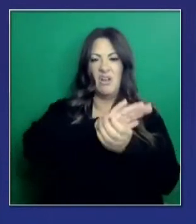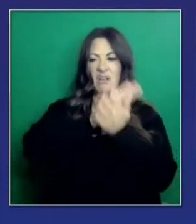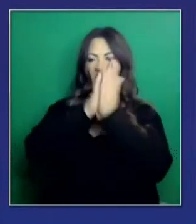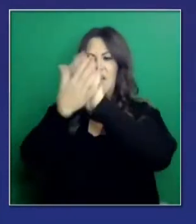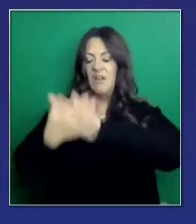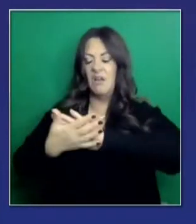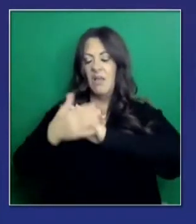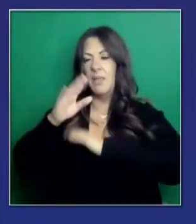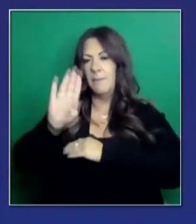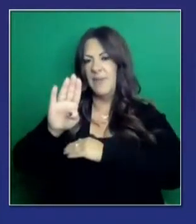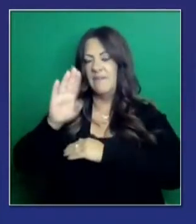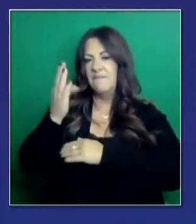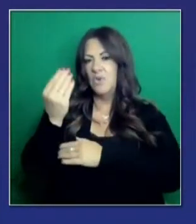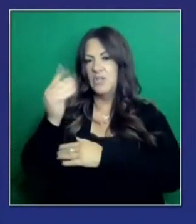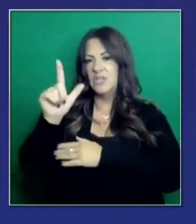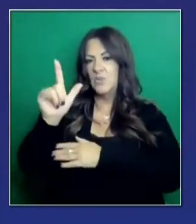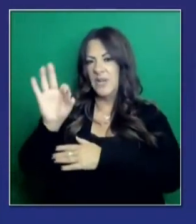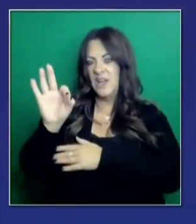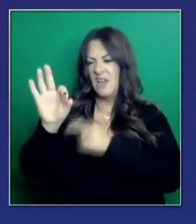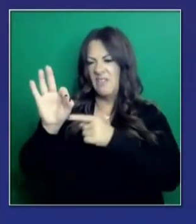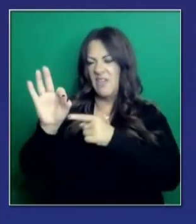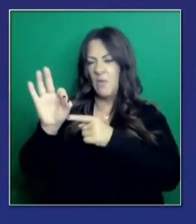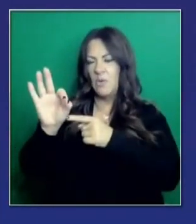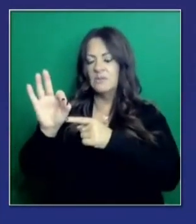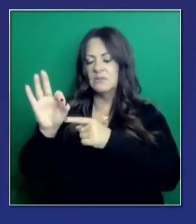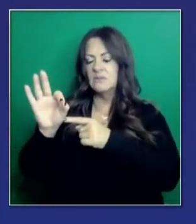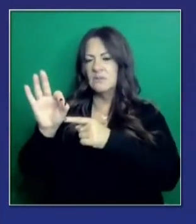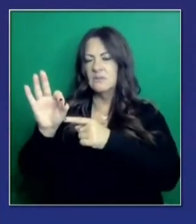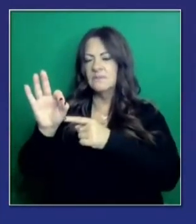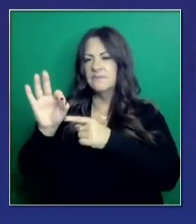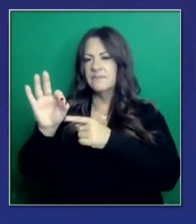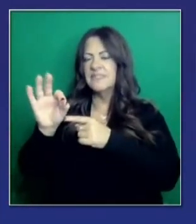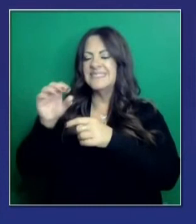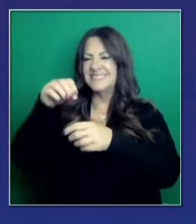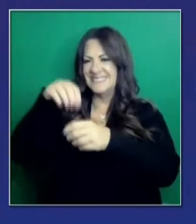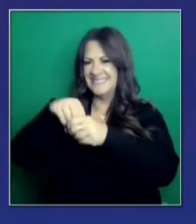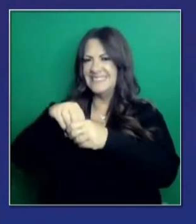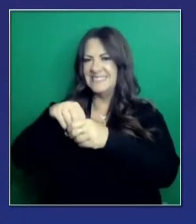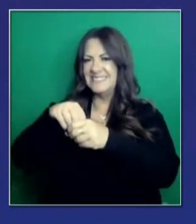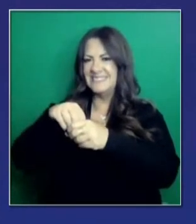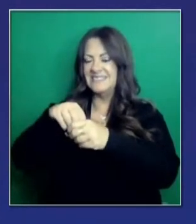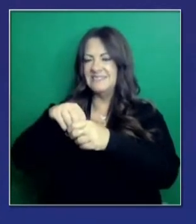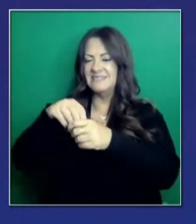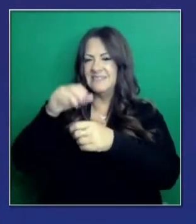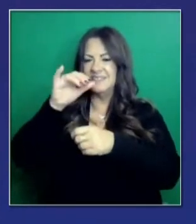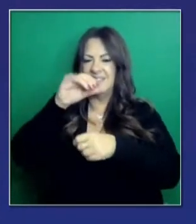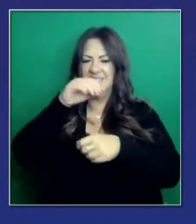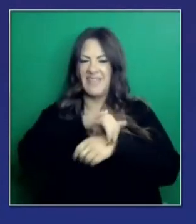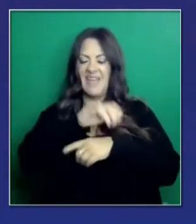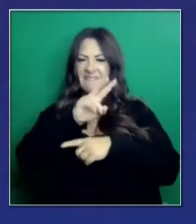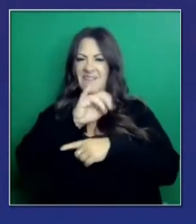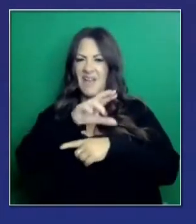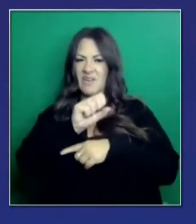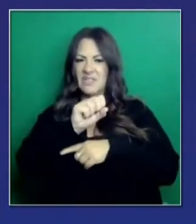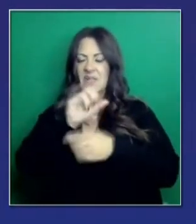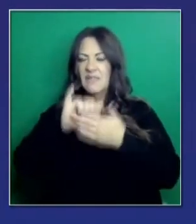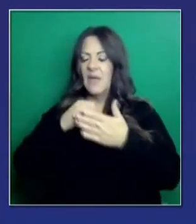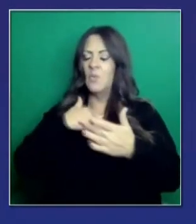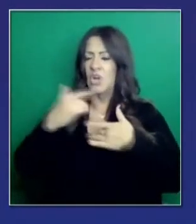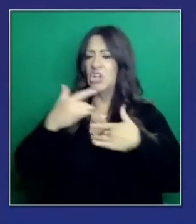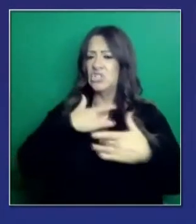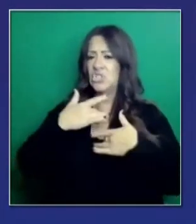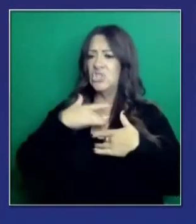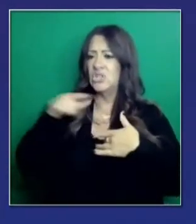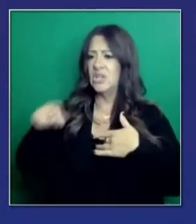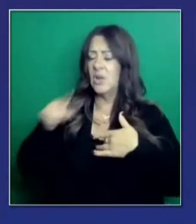B1429, actually the mutation is also in the binding region of that virus. So that means that we're concerned that it attaches to the human